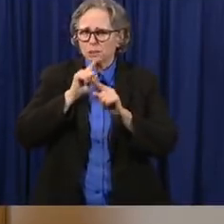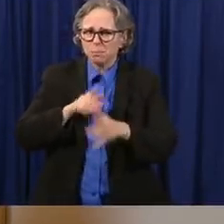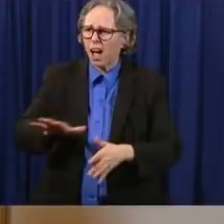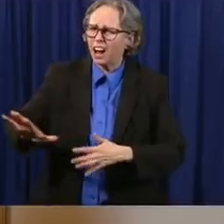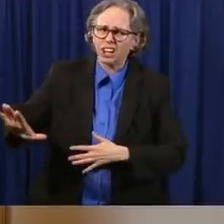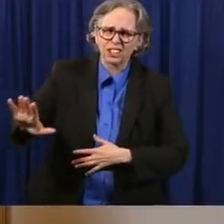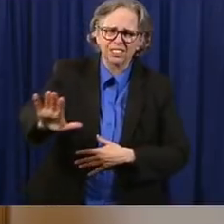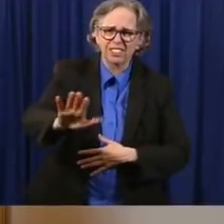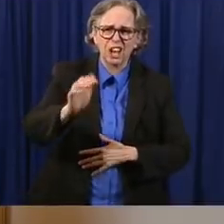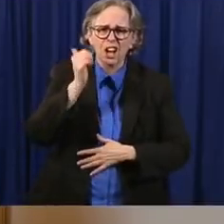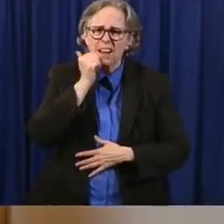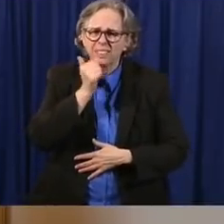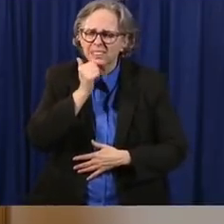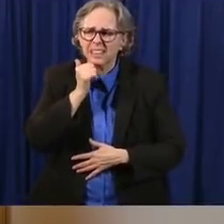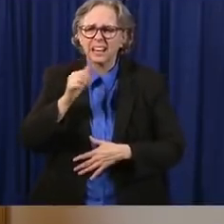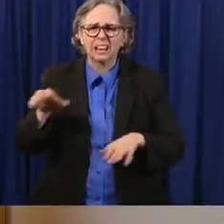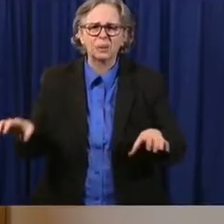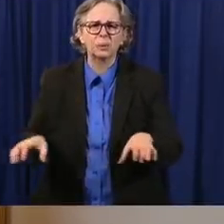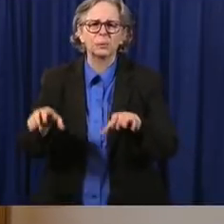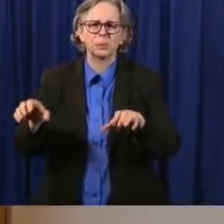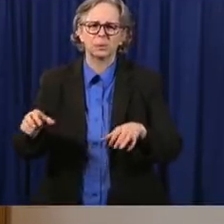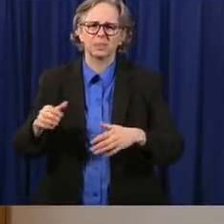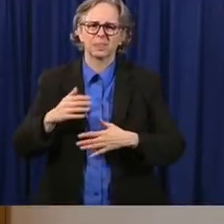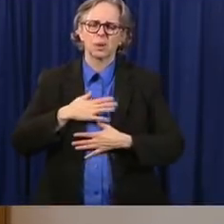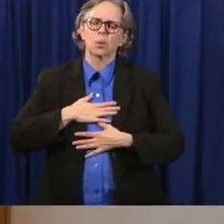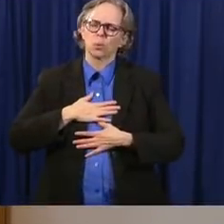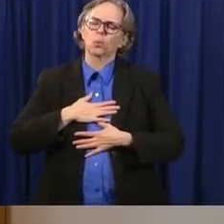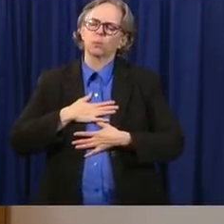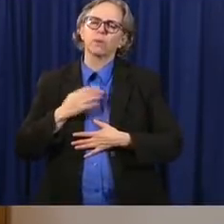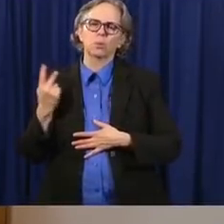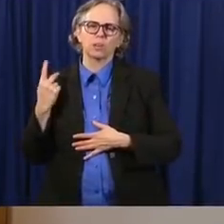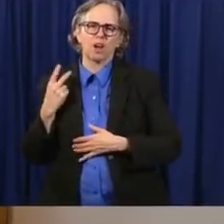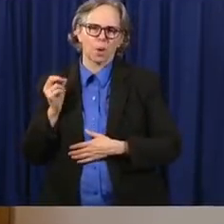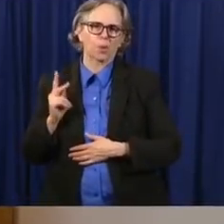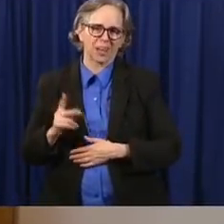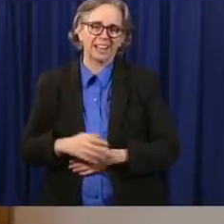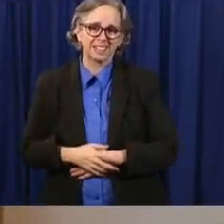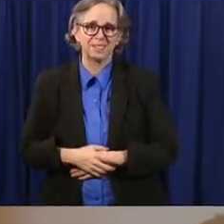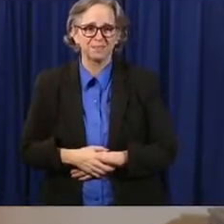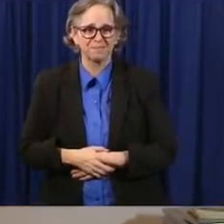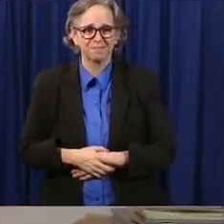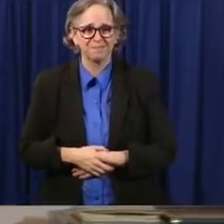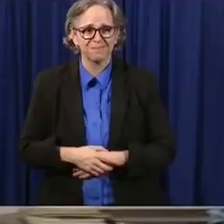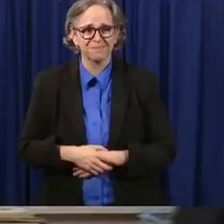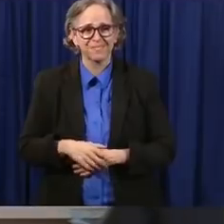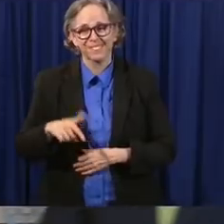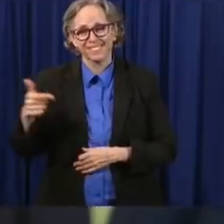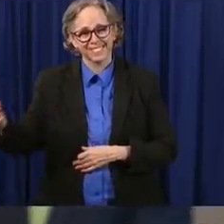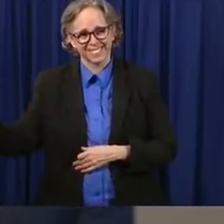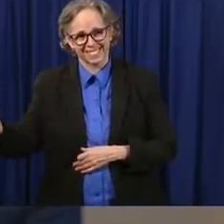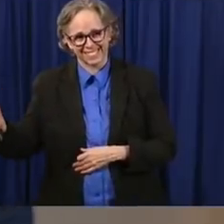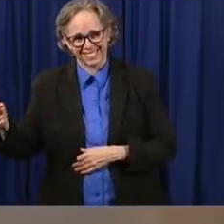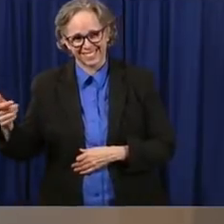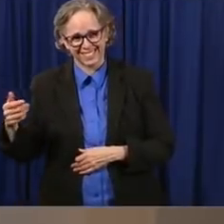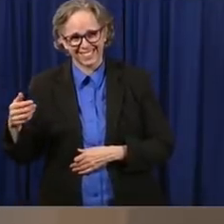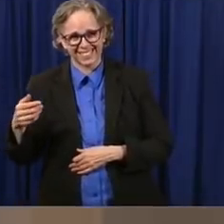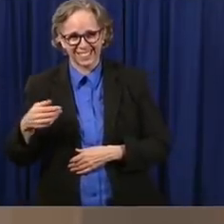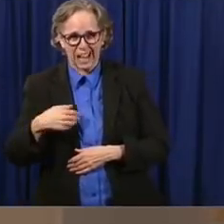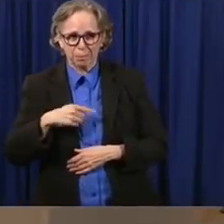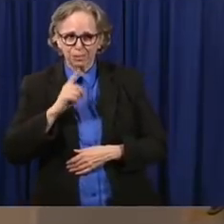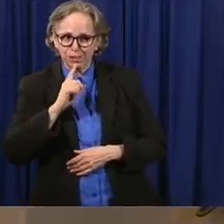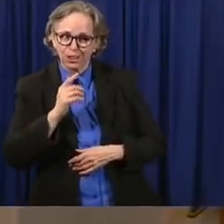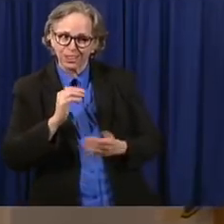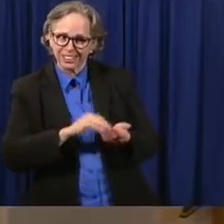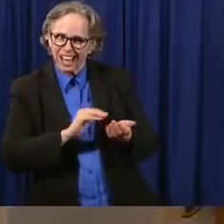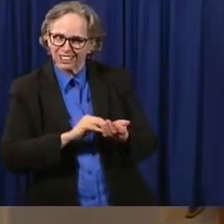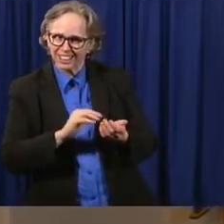so, we're doing fine. I can add, and then I'm sure Dr. Acton has some things that she